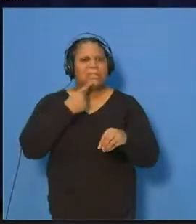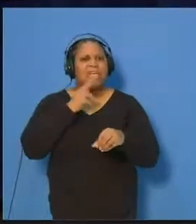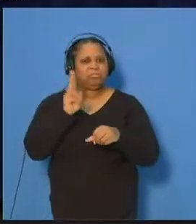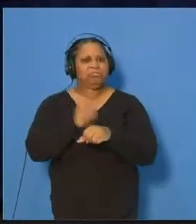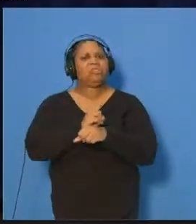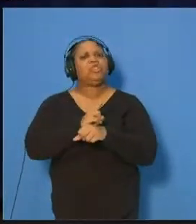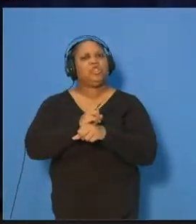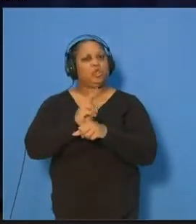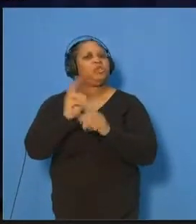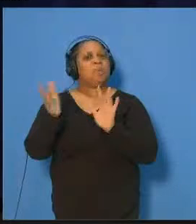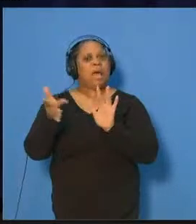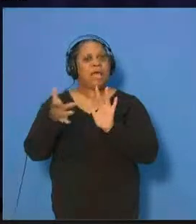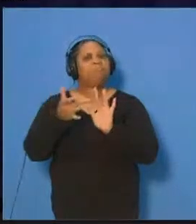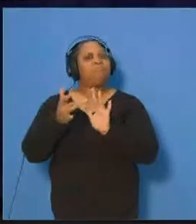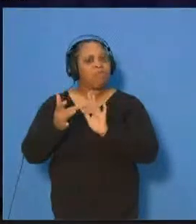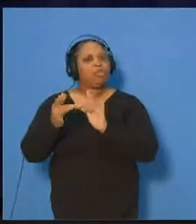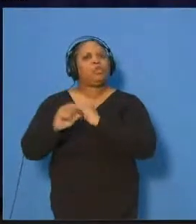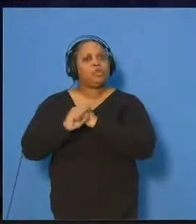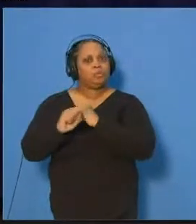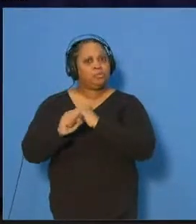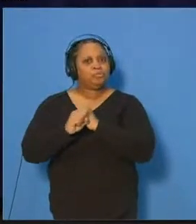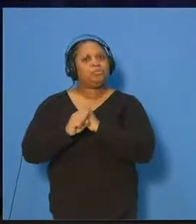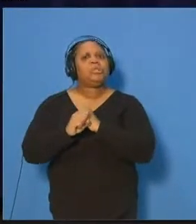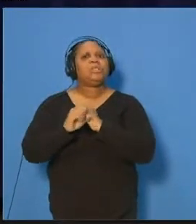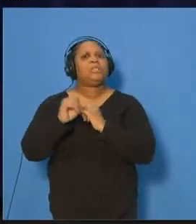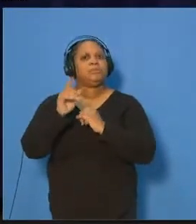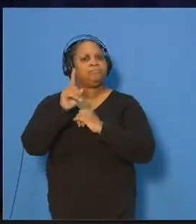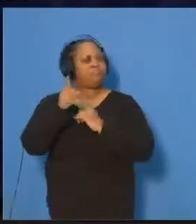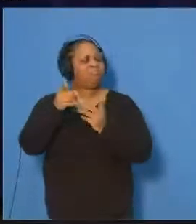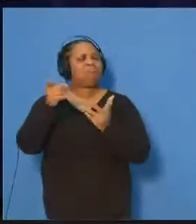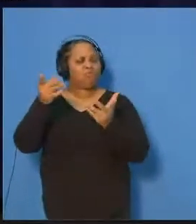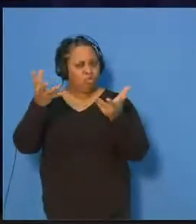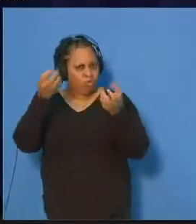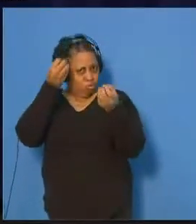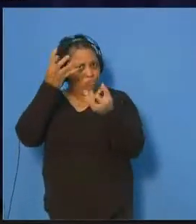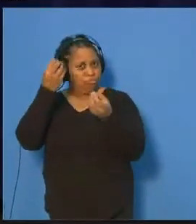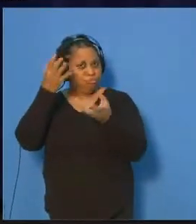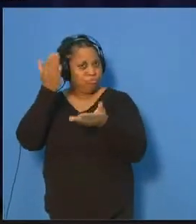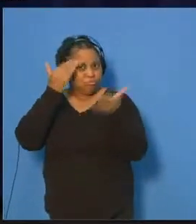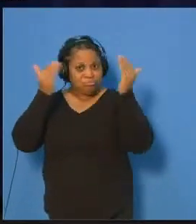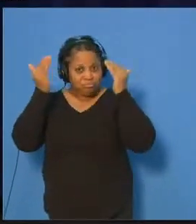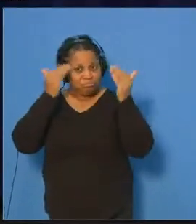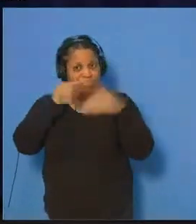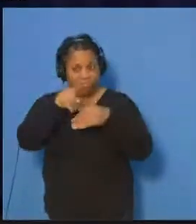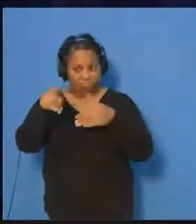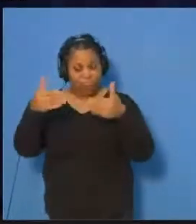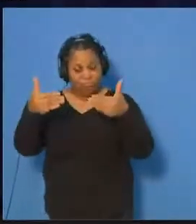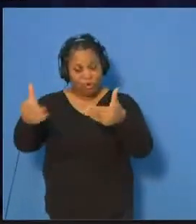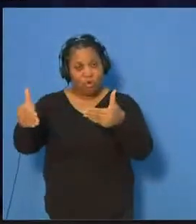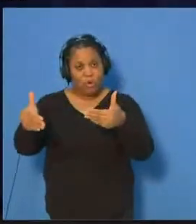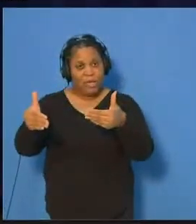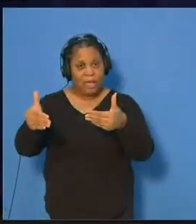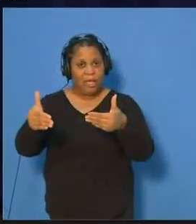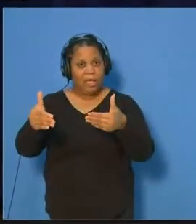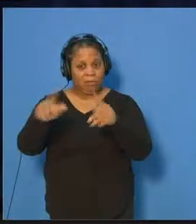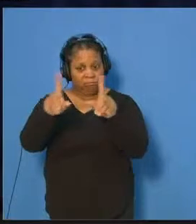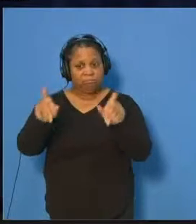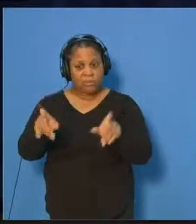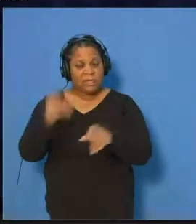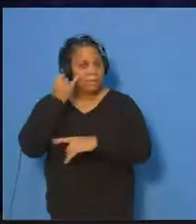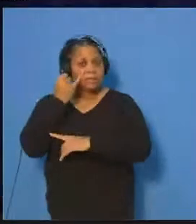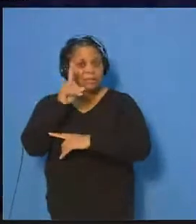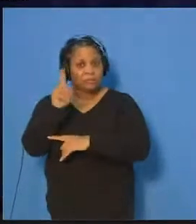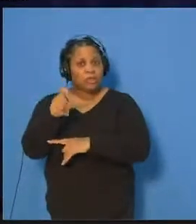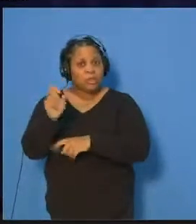social media to get more persons knowledgeable about the fact that if you're an essential worker, you can go ahead and get your tests